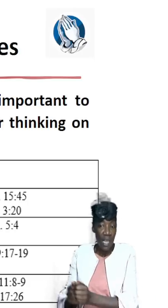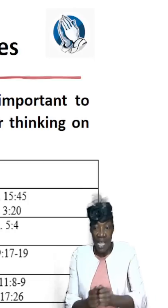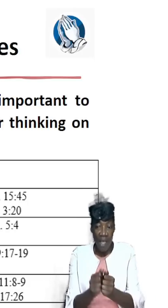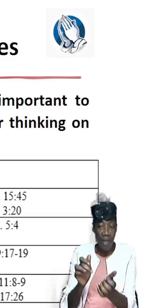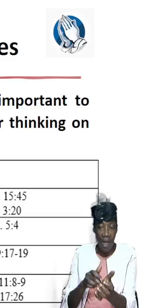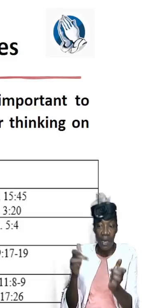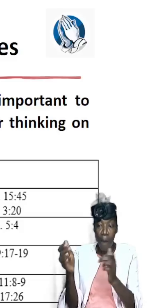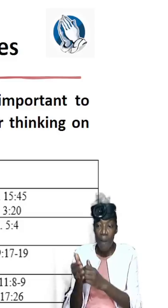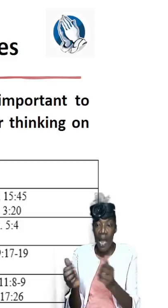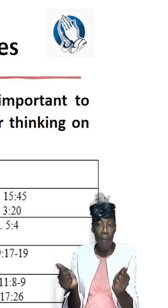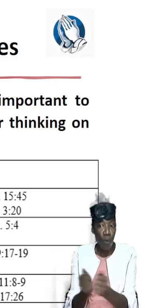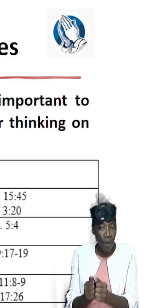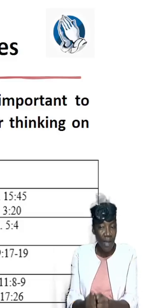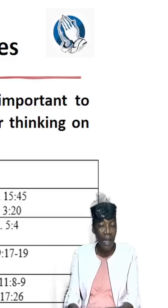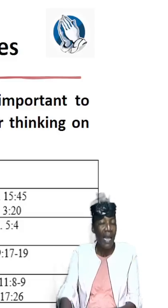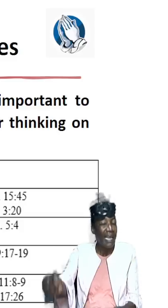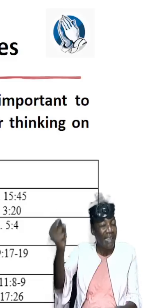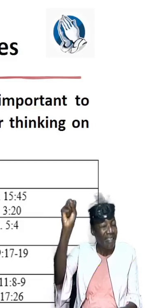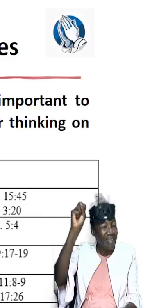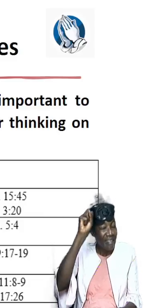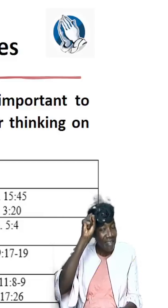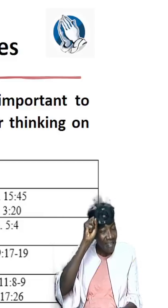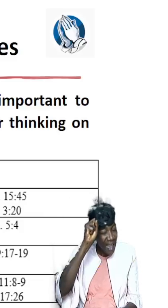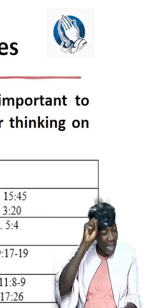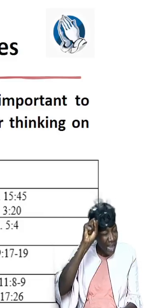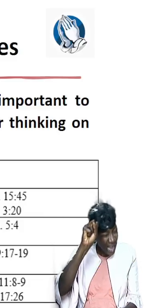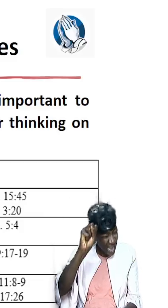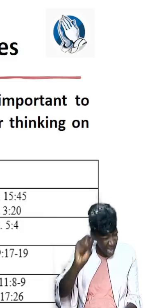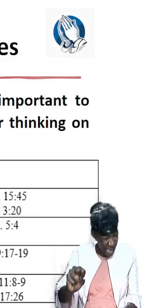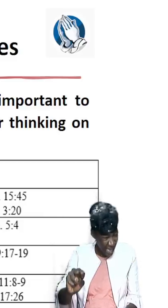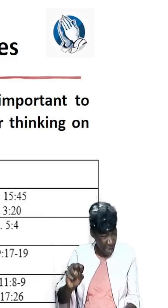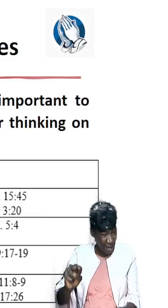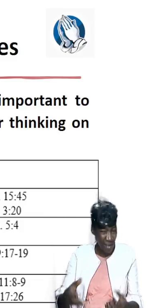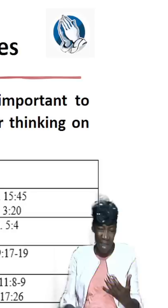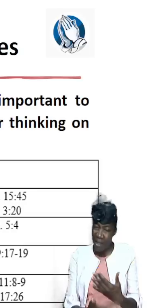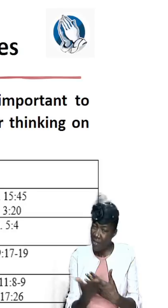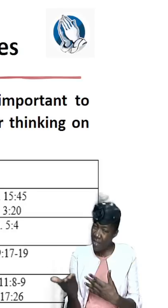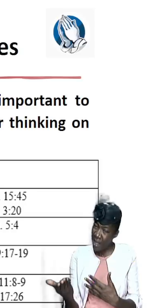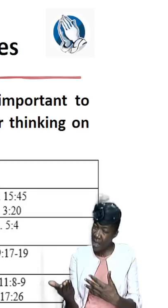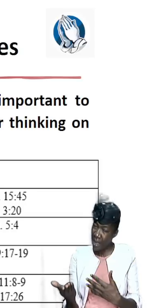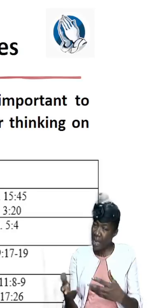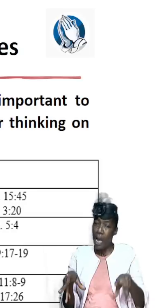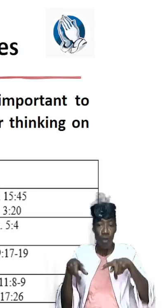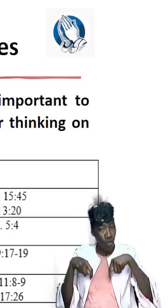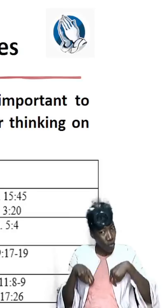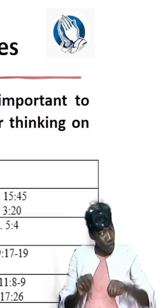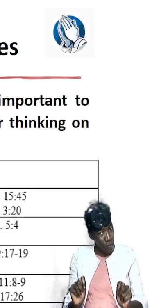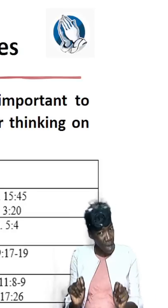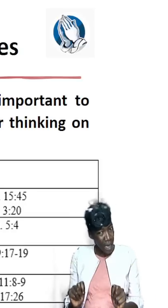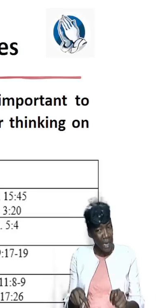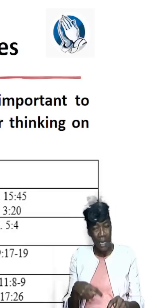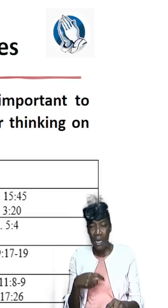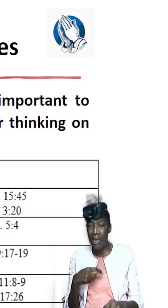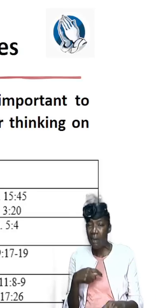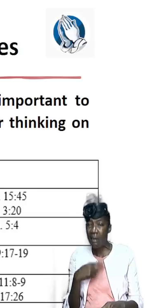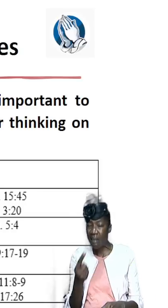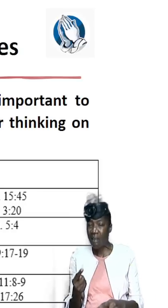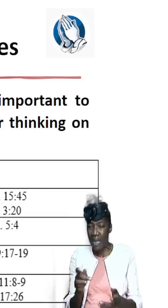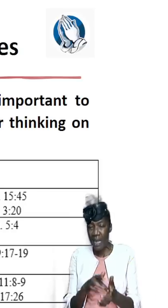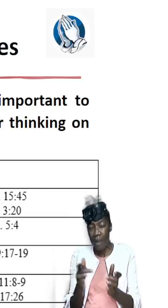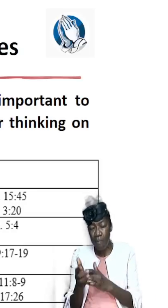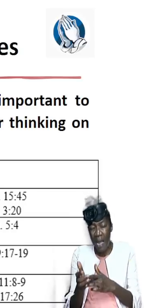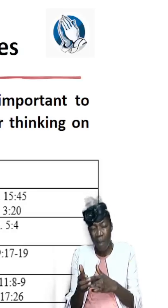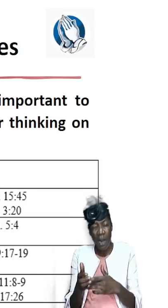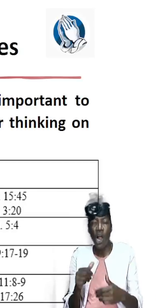Bible with the scientific findings. And their attempt is so that the Bible does not seem